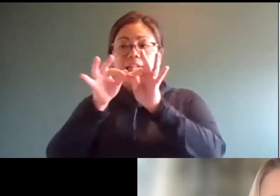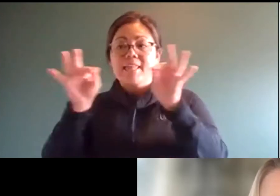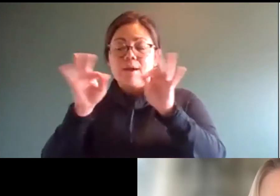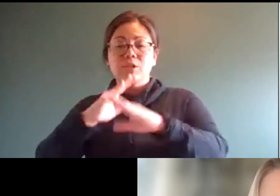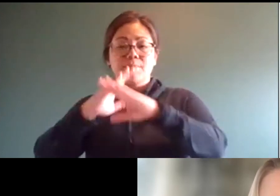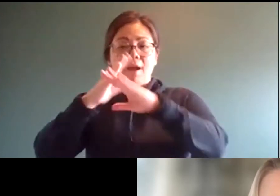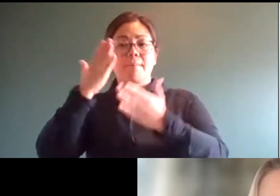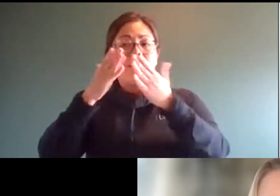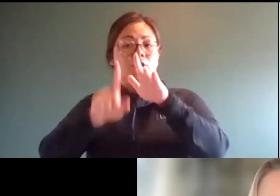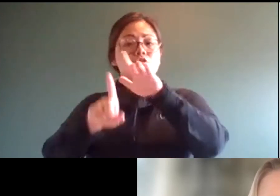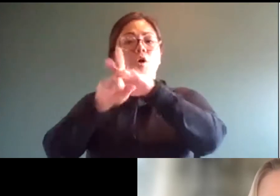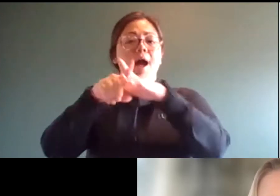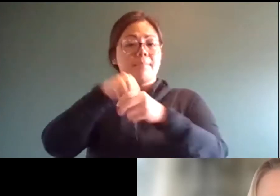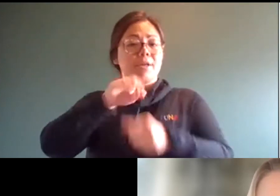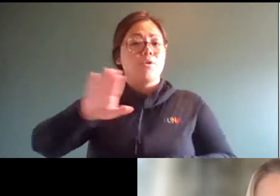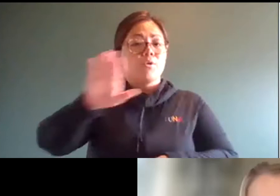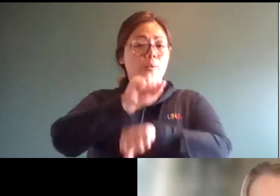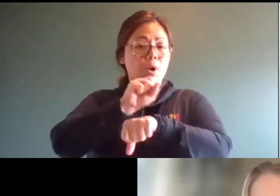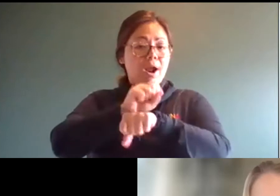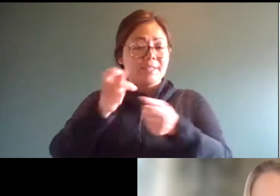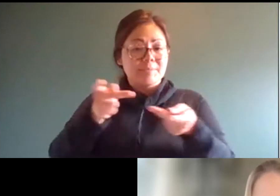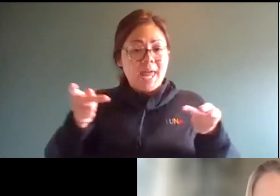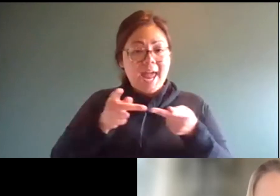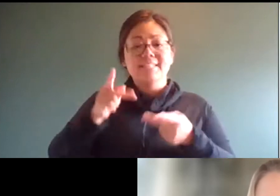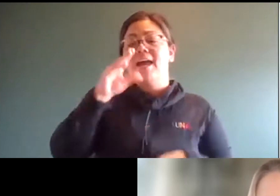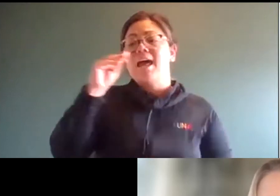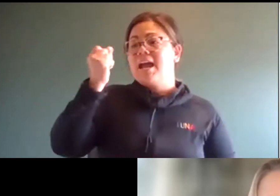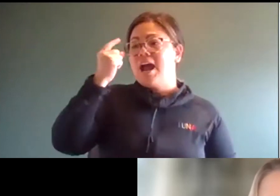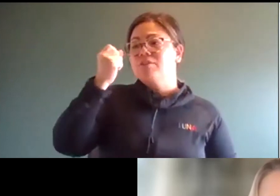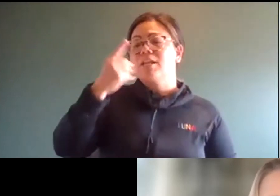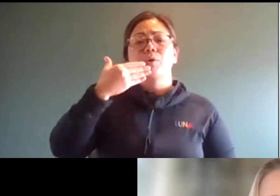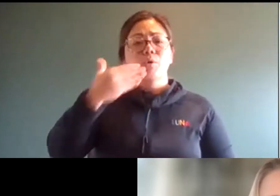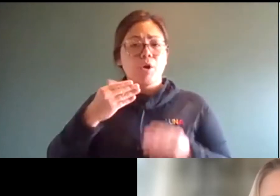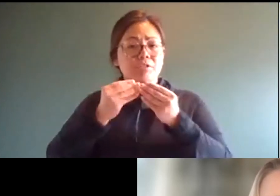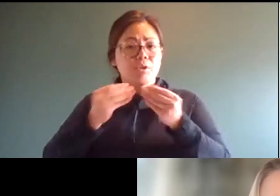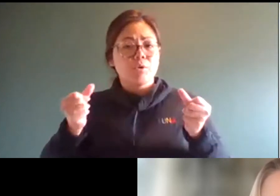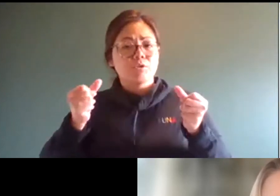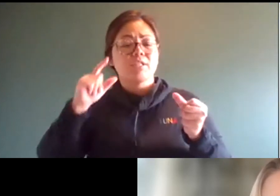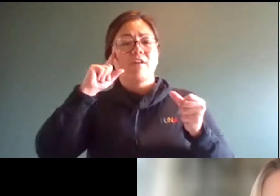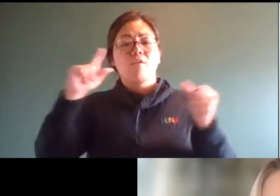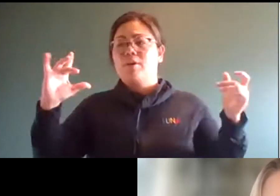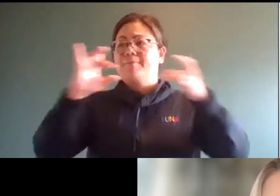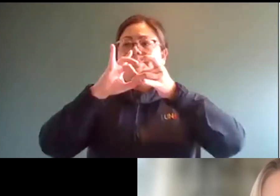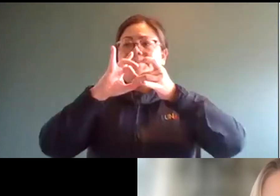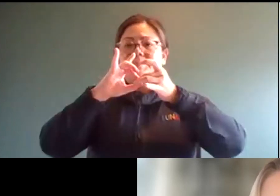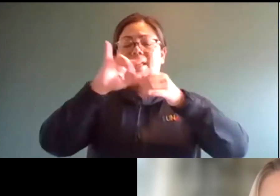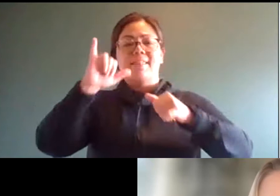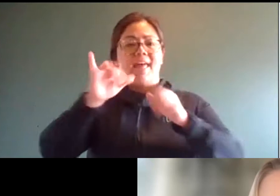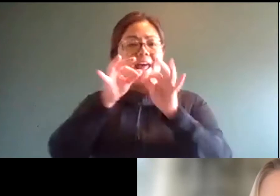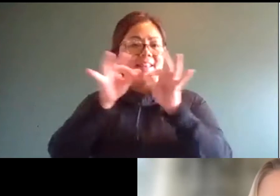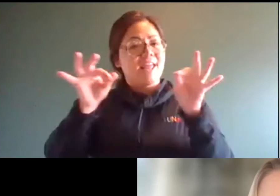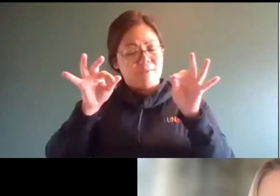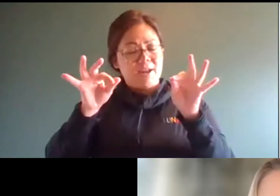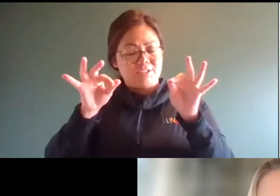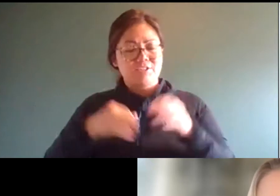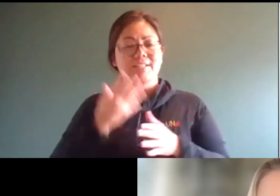in the workplace and understanding reasonable solutions for bridging those language gaps. And